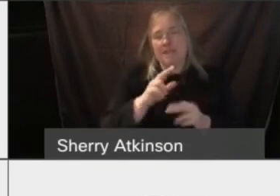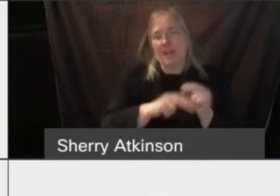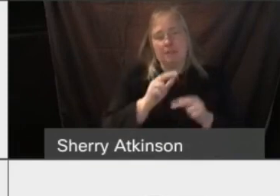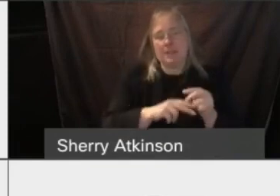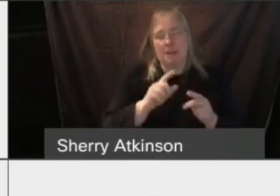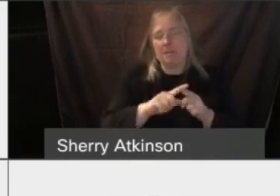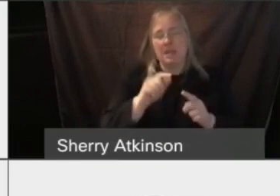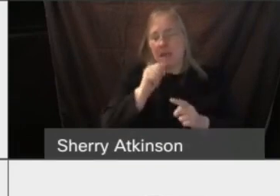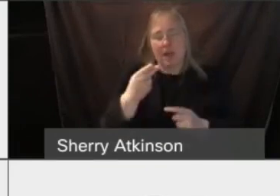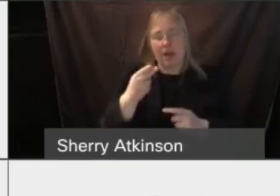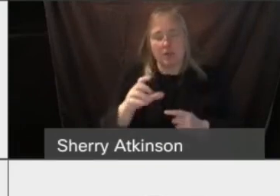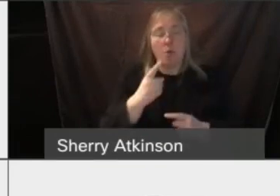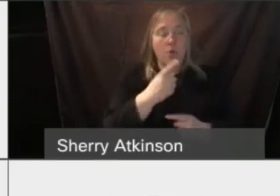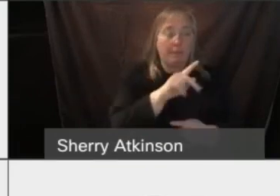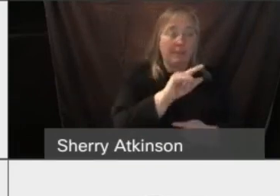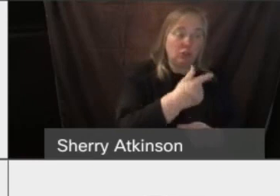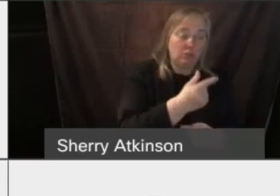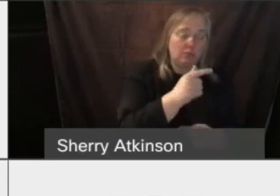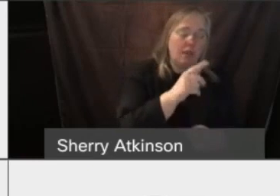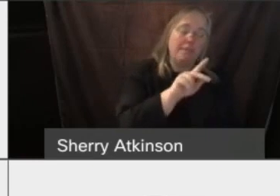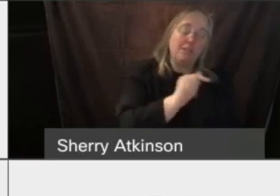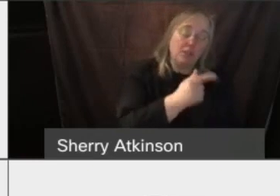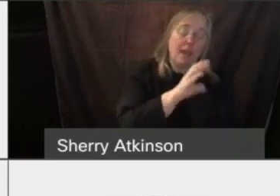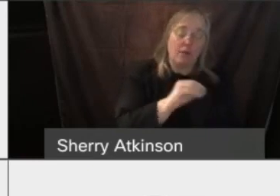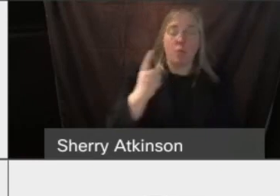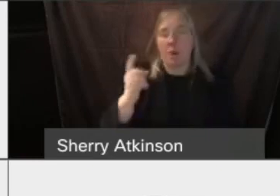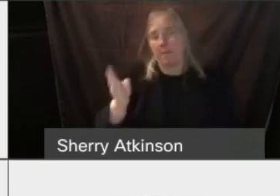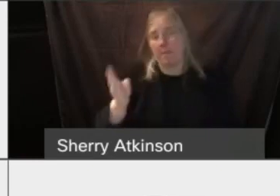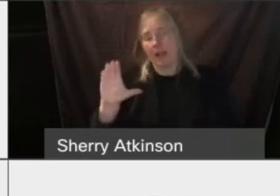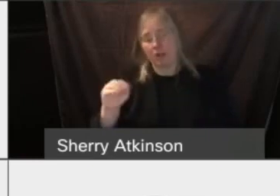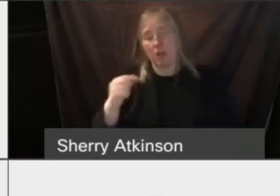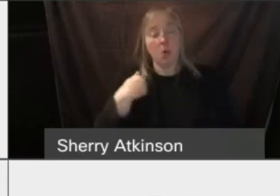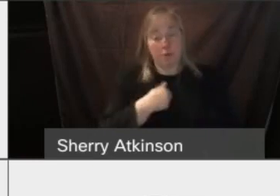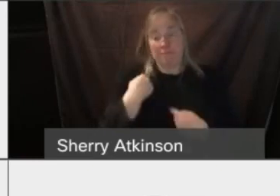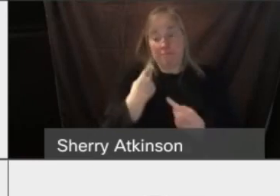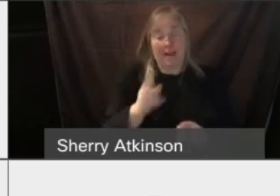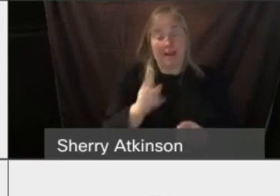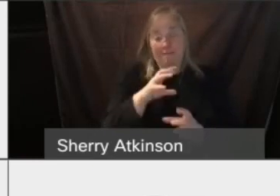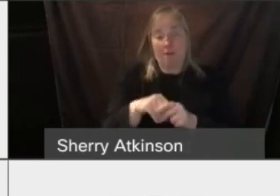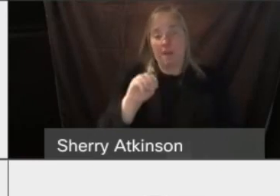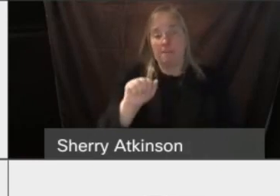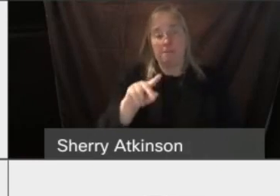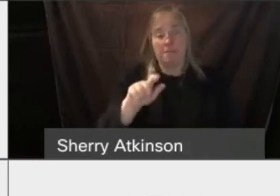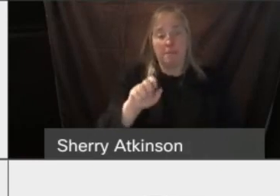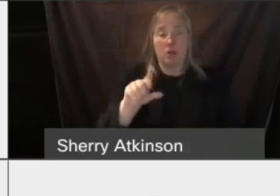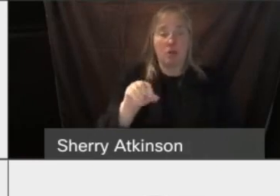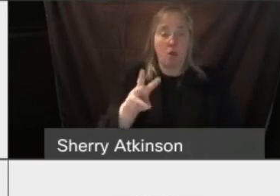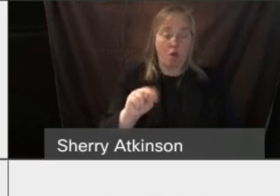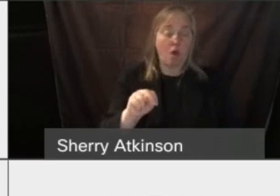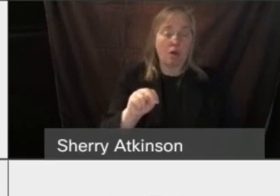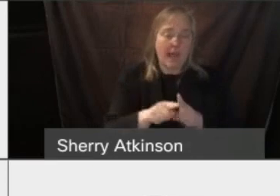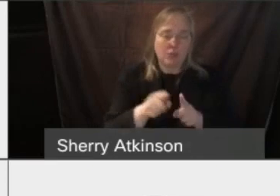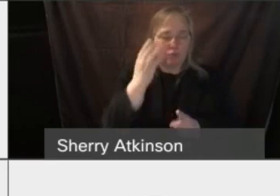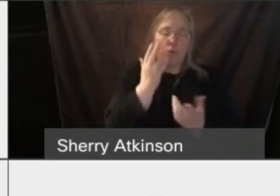George's County and one in Baltimore County. We've been involved in Maple Lawn, as Larry, you're well aware, but there we've